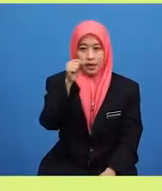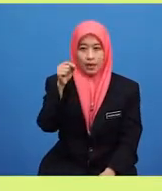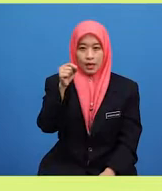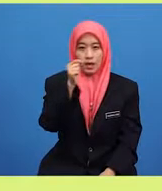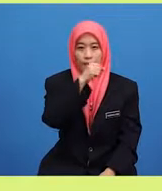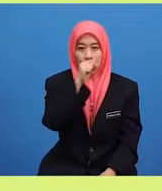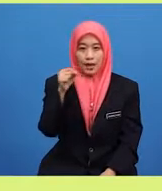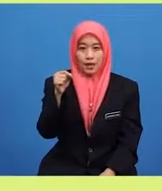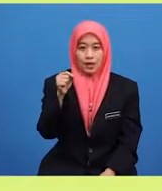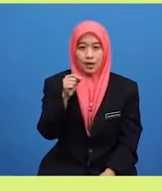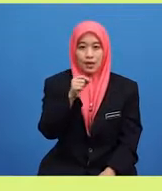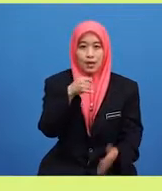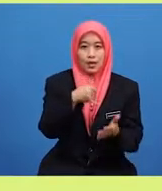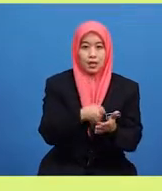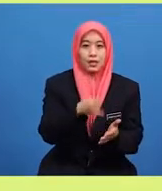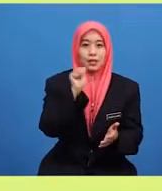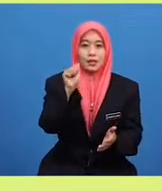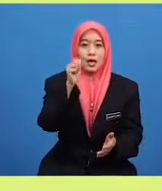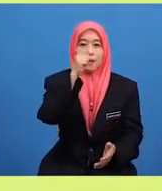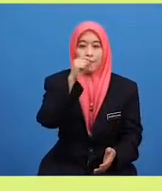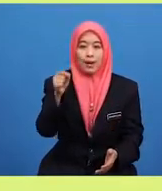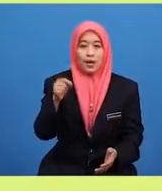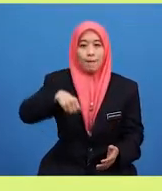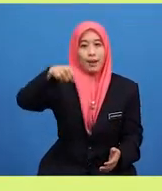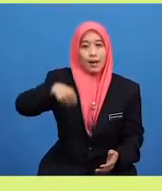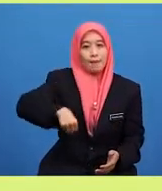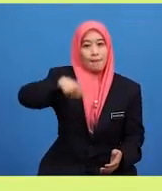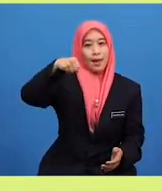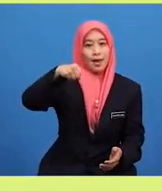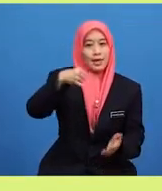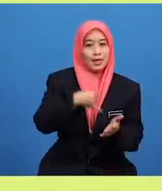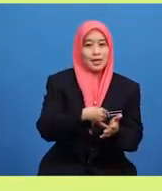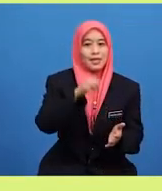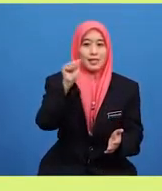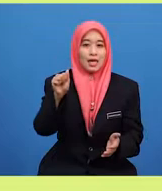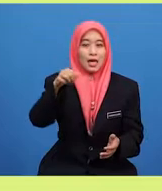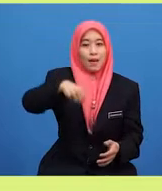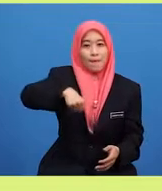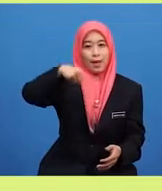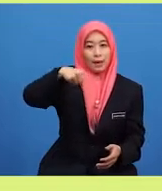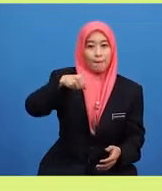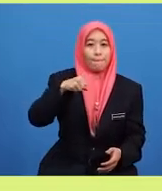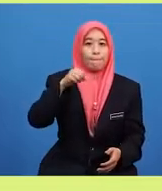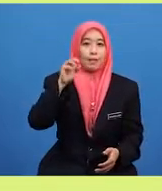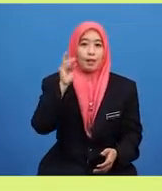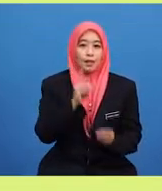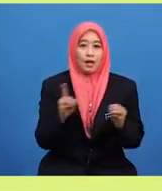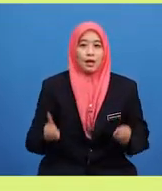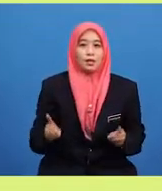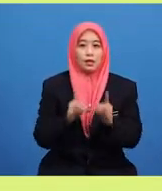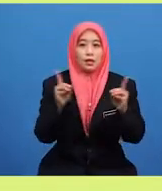pen, it's a pen. Bag, bag, it's a bag.